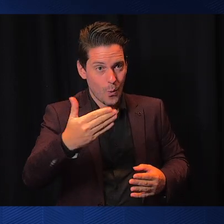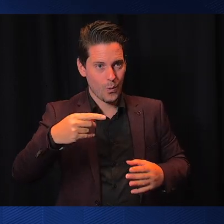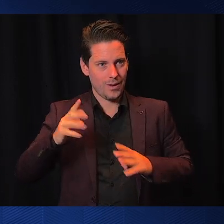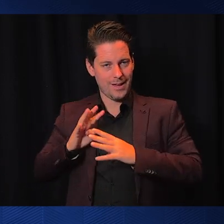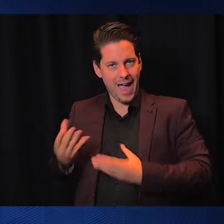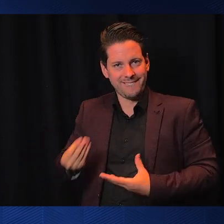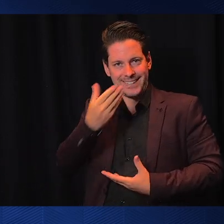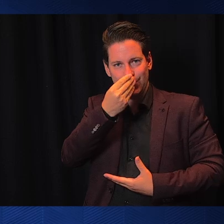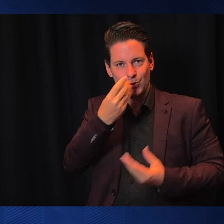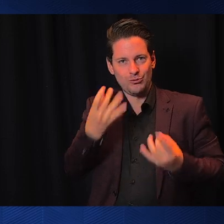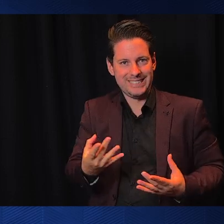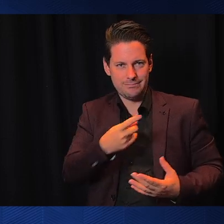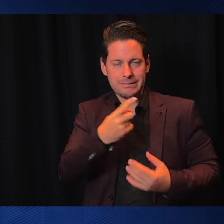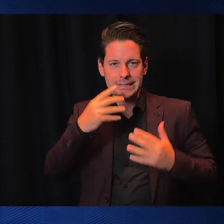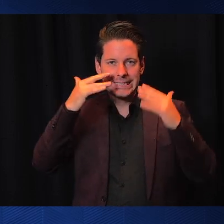panel.